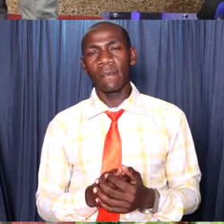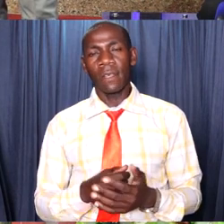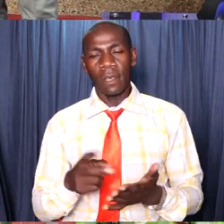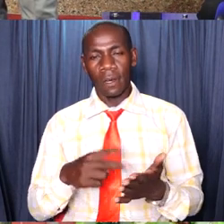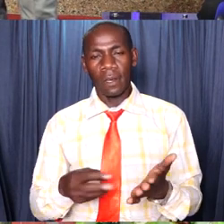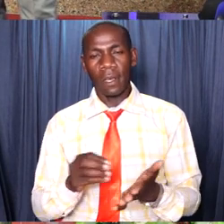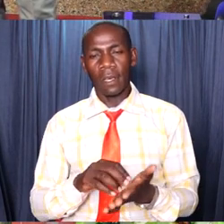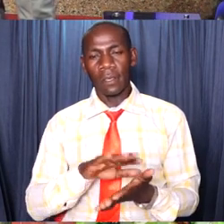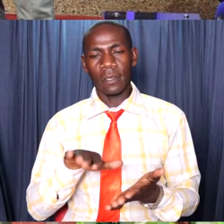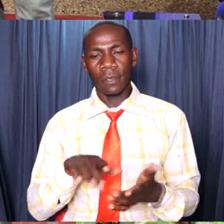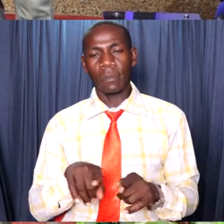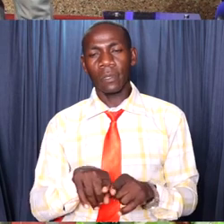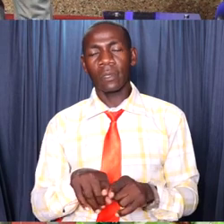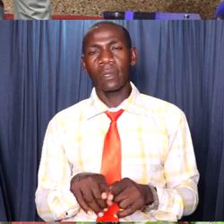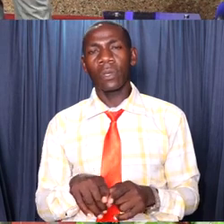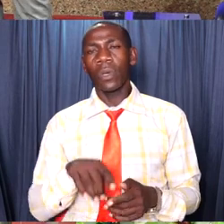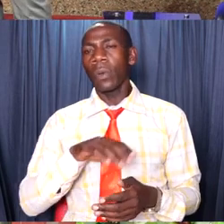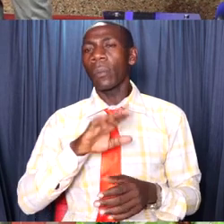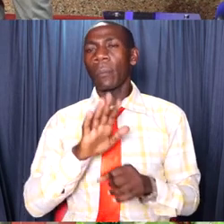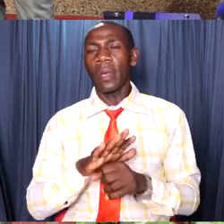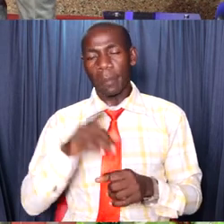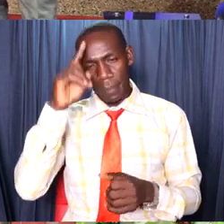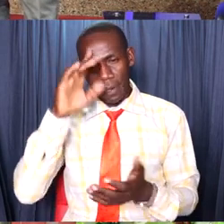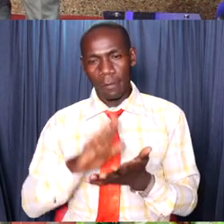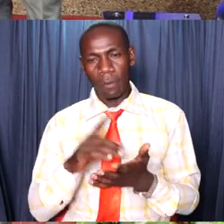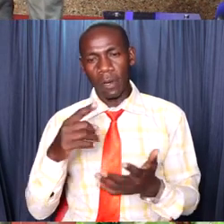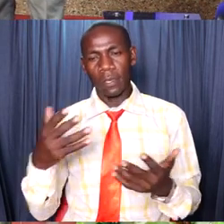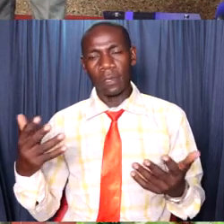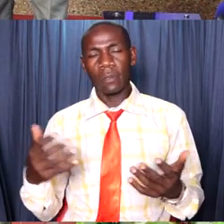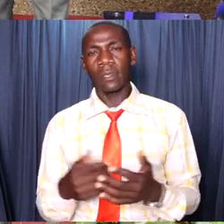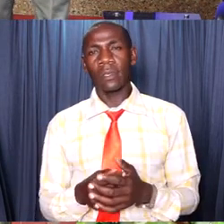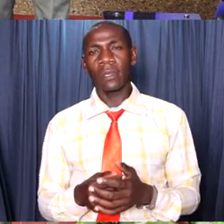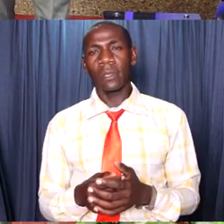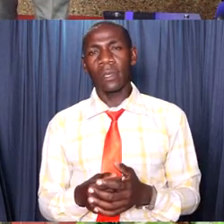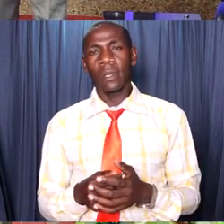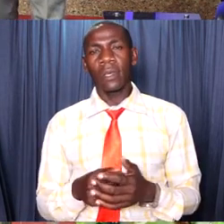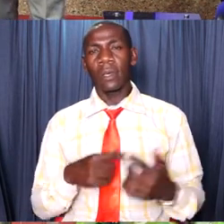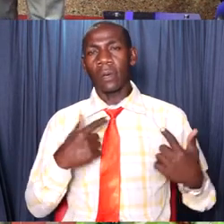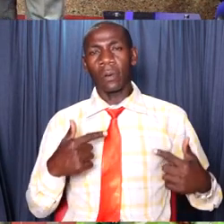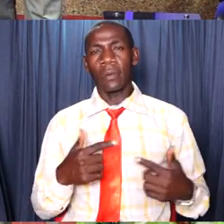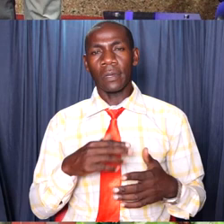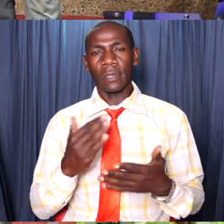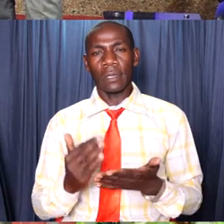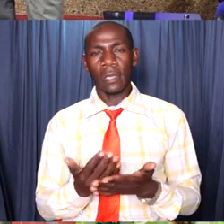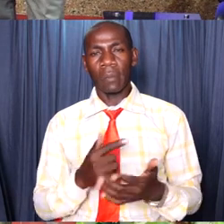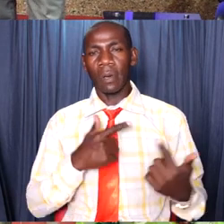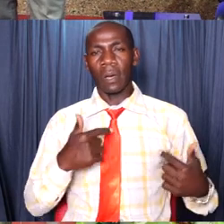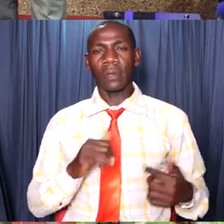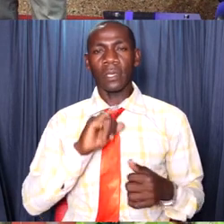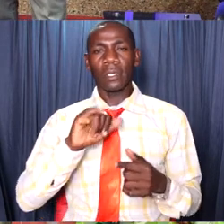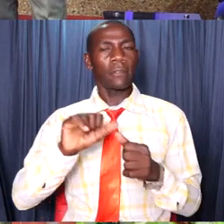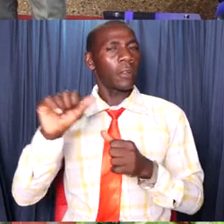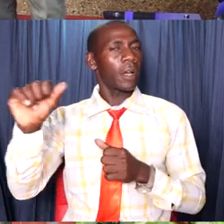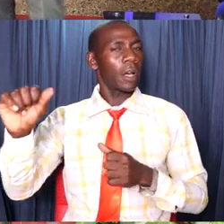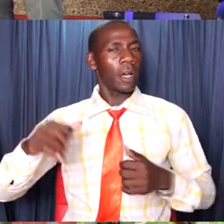Tusome tena. Read for us again. Wengi mliamini mamoja. Many believed in one side. Hata leo mioyo ya wengi iko mbali na. Even today many furaha